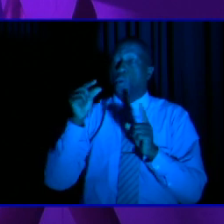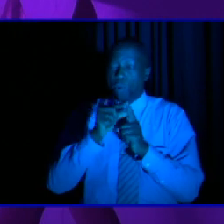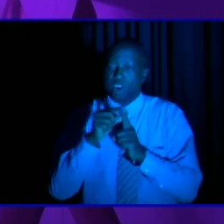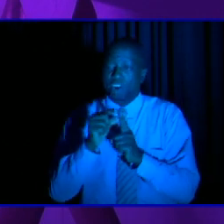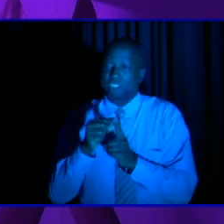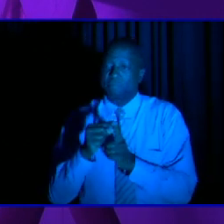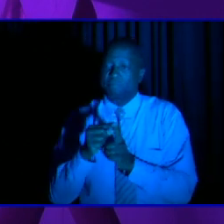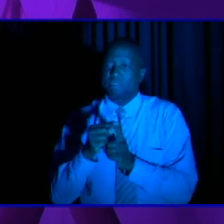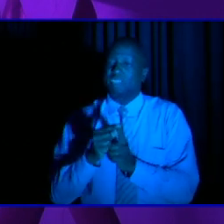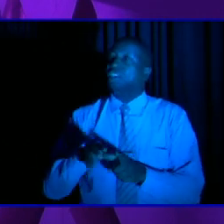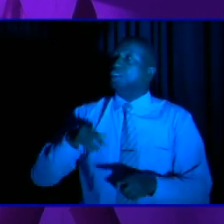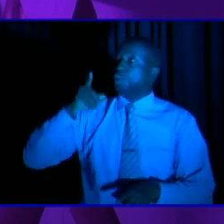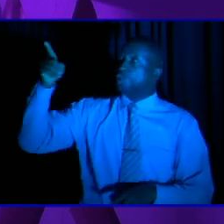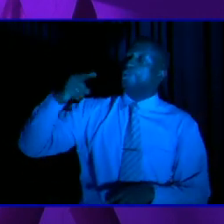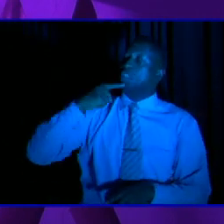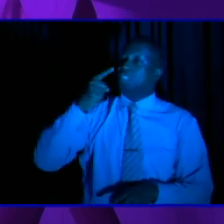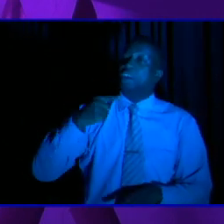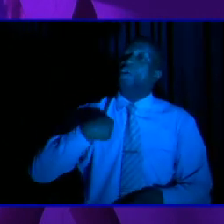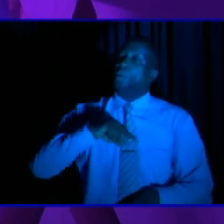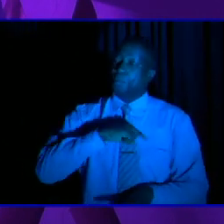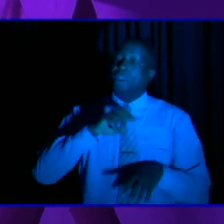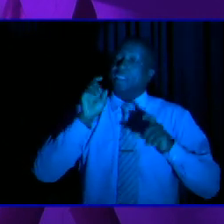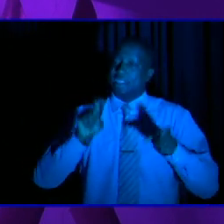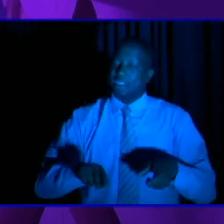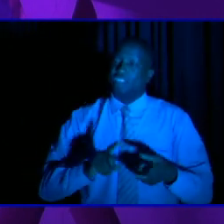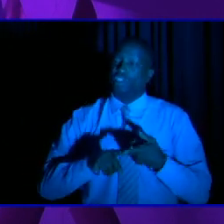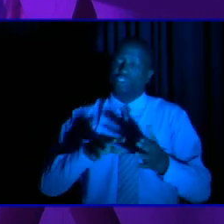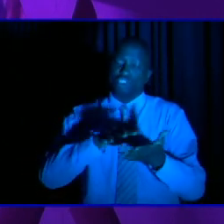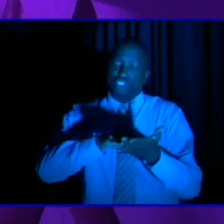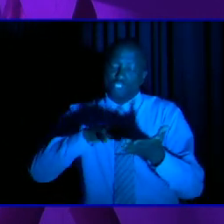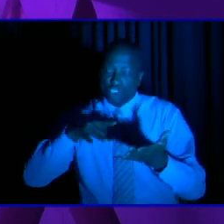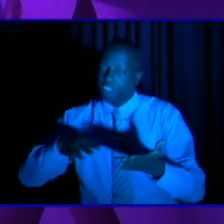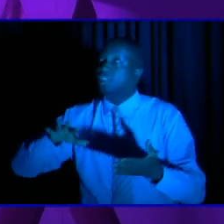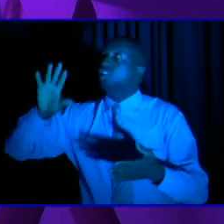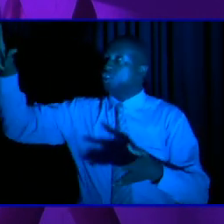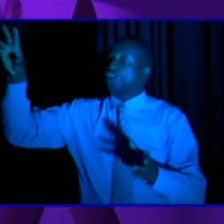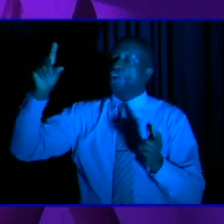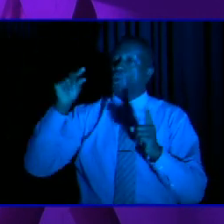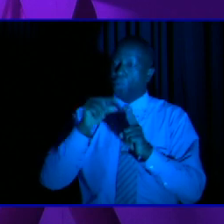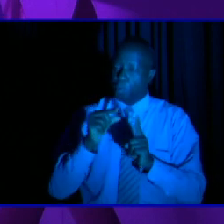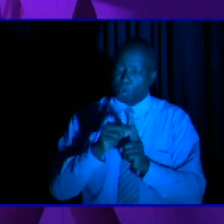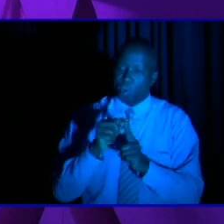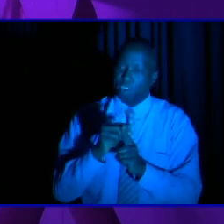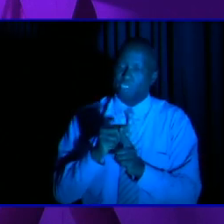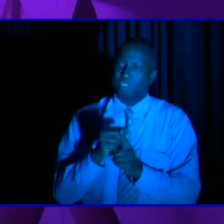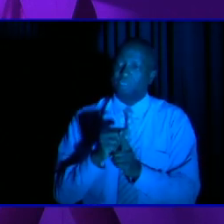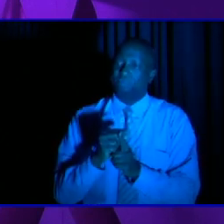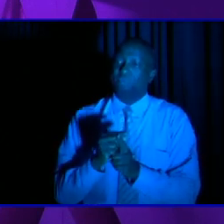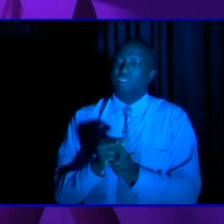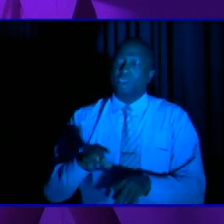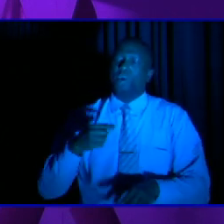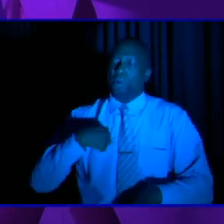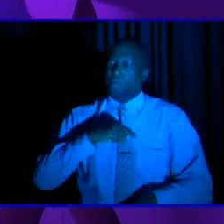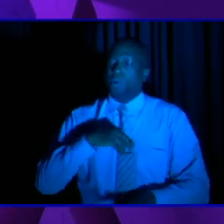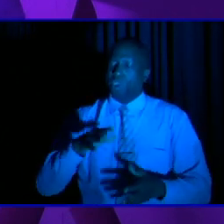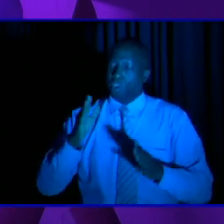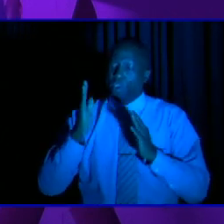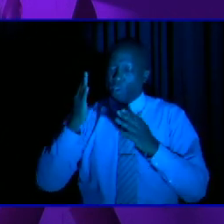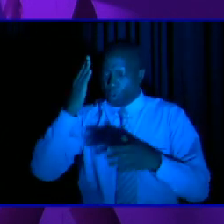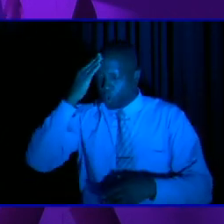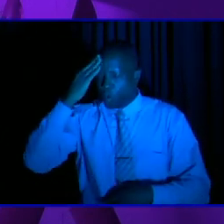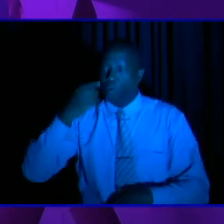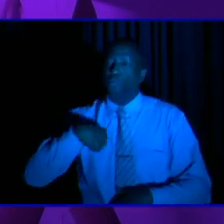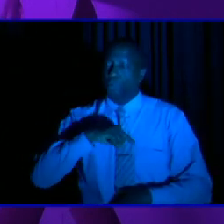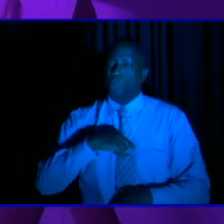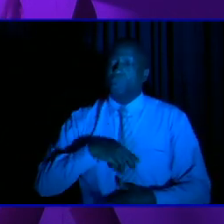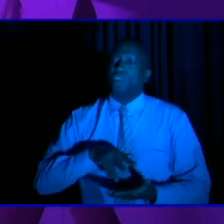are to study to show ourselves approved. Lord, we know that we are weak. We know that we are frail. We need